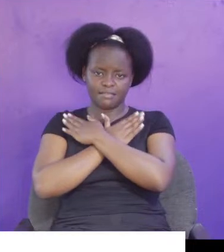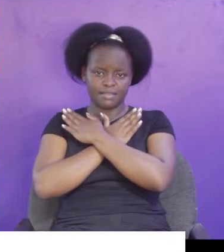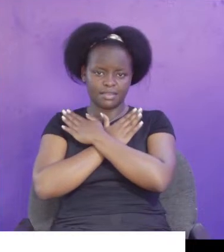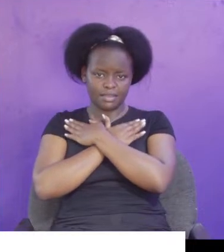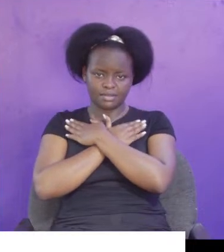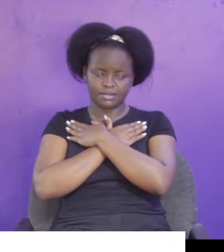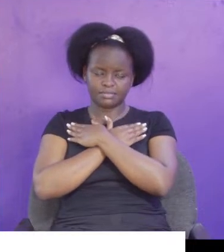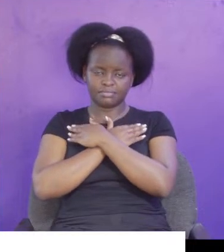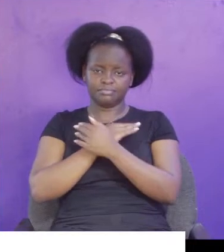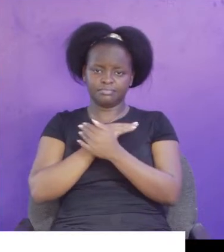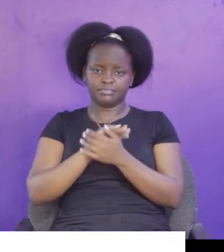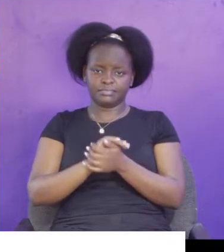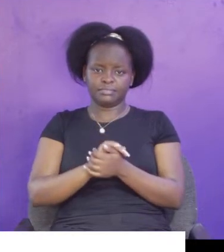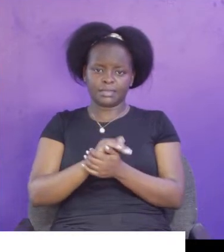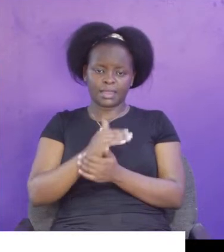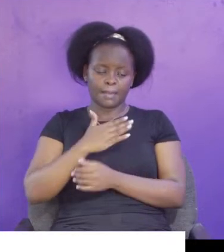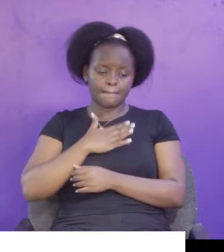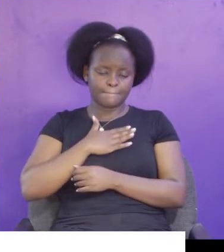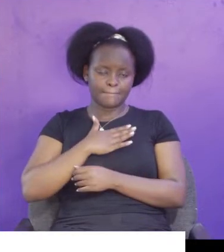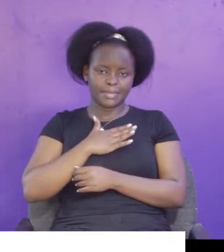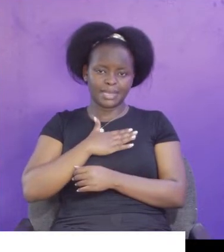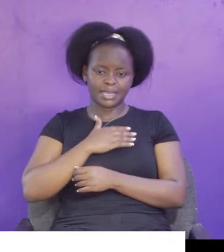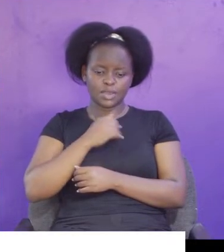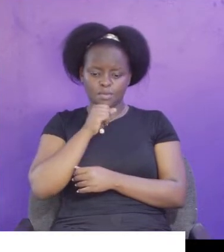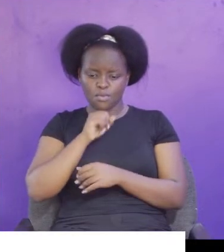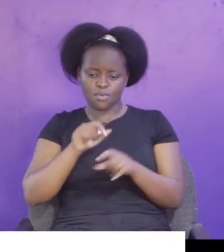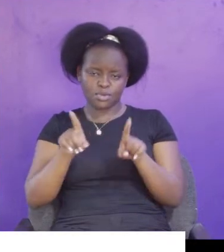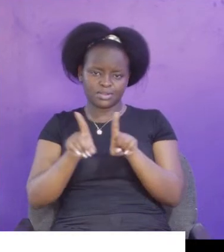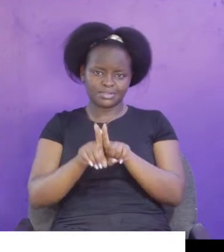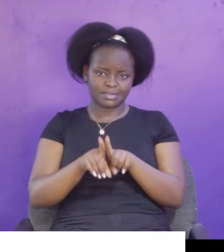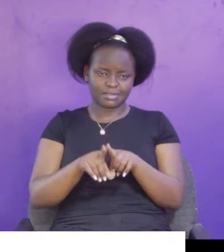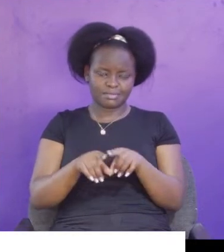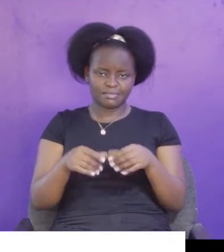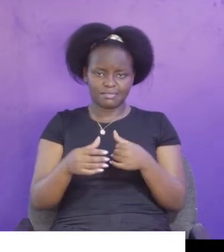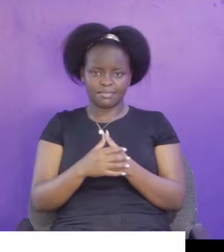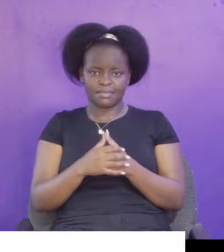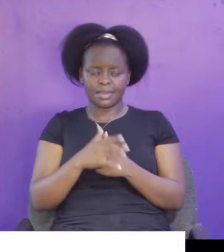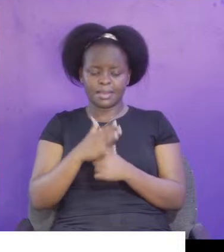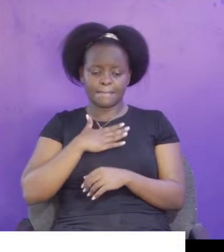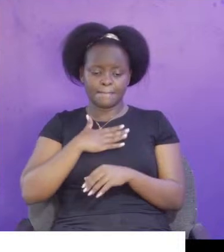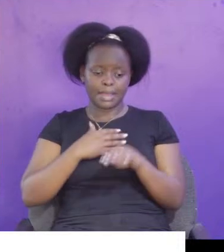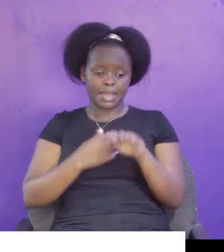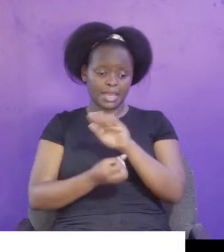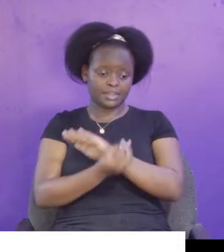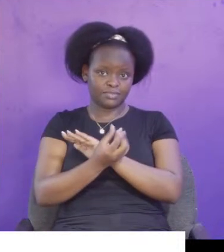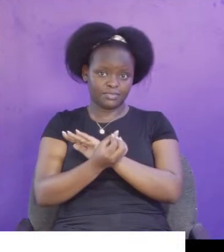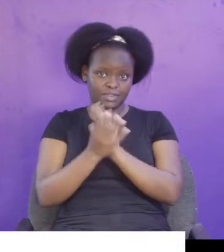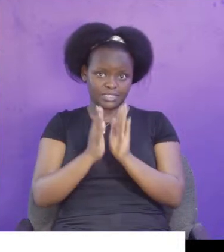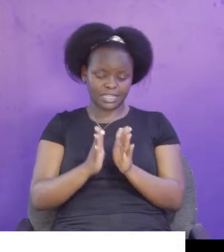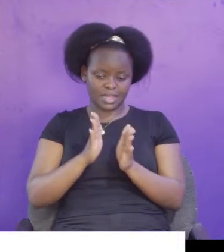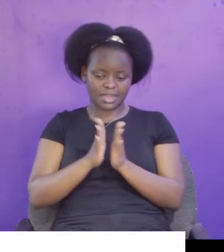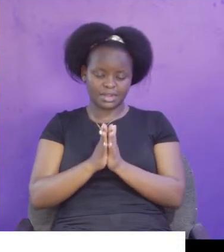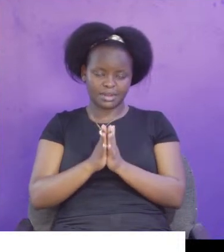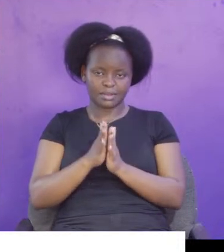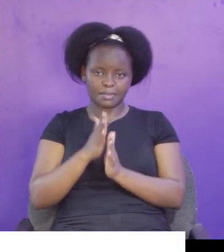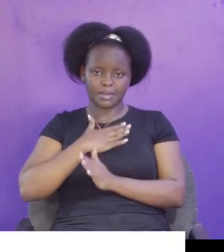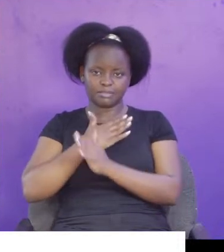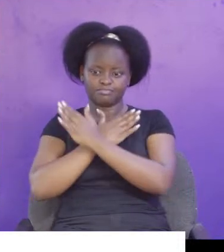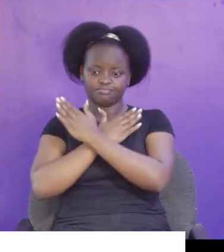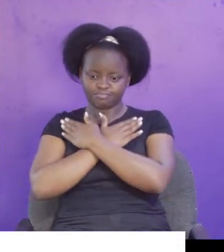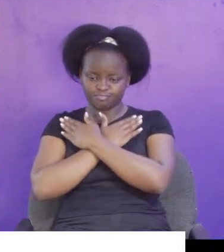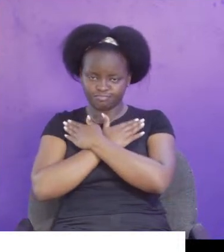was my age mate, he was my advisor, and he was my confidant, and he